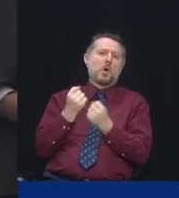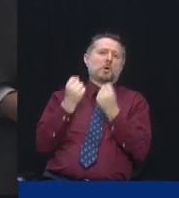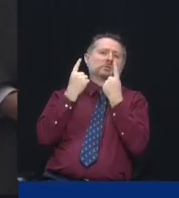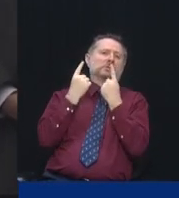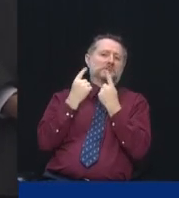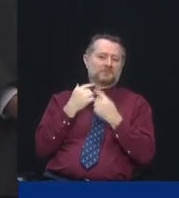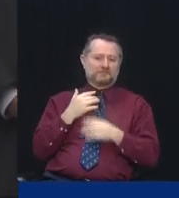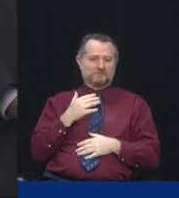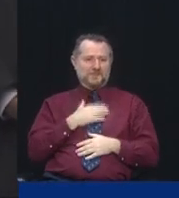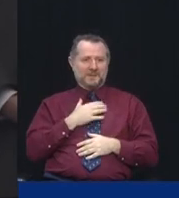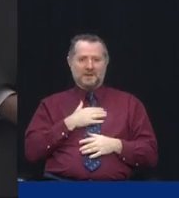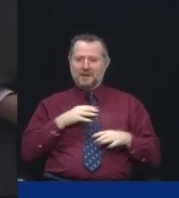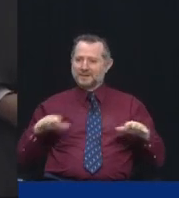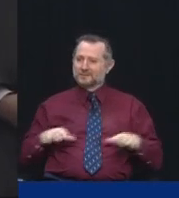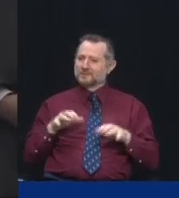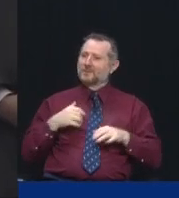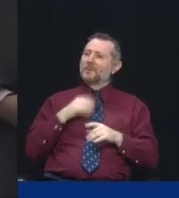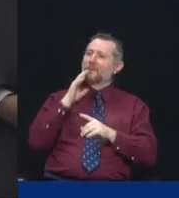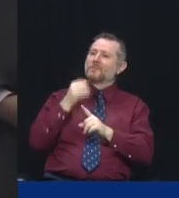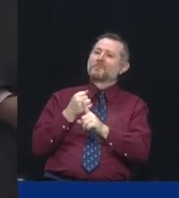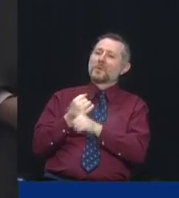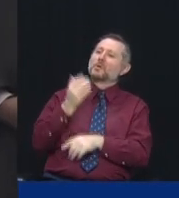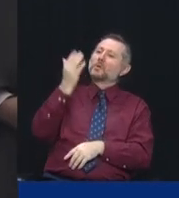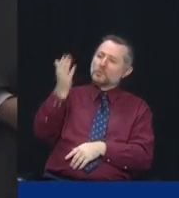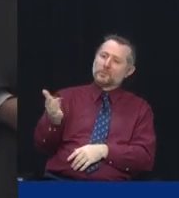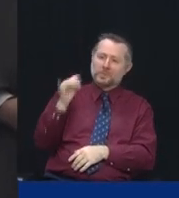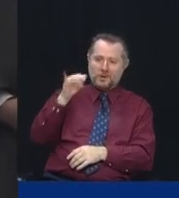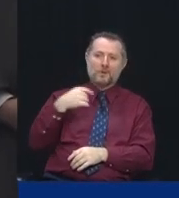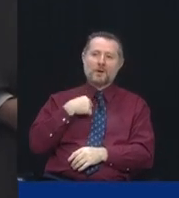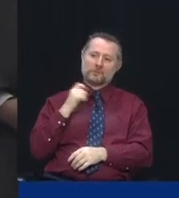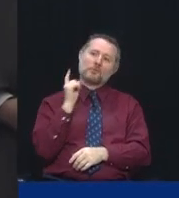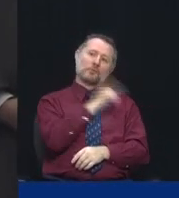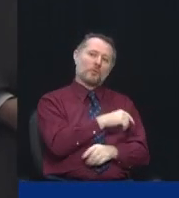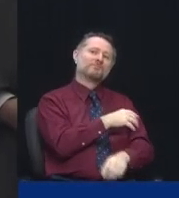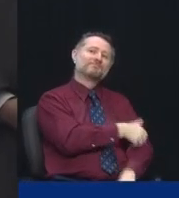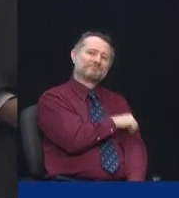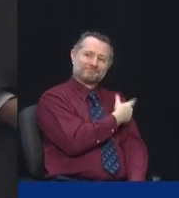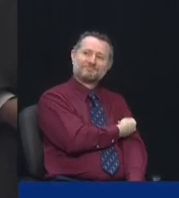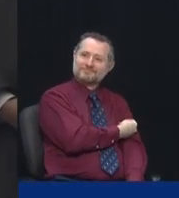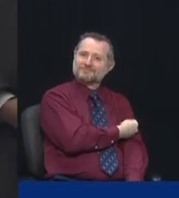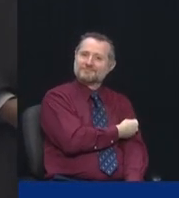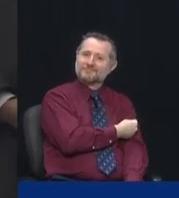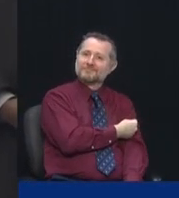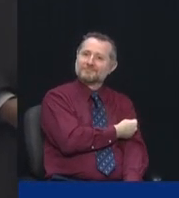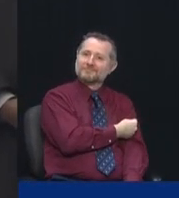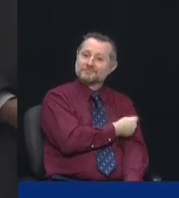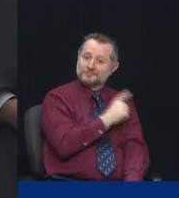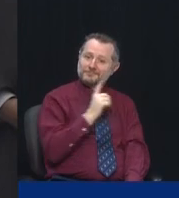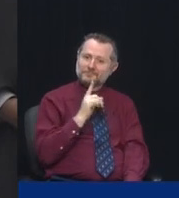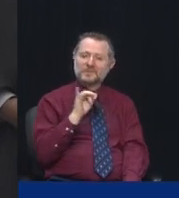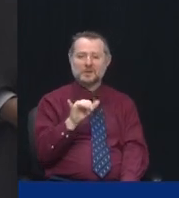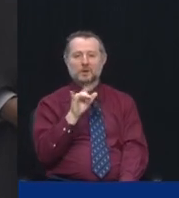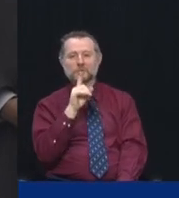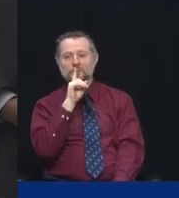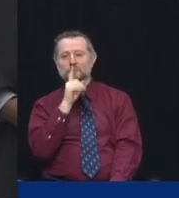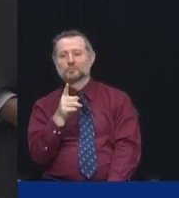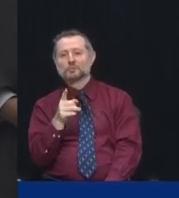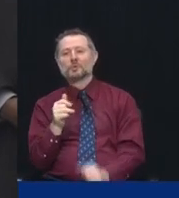my actions can affect you, that's why I took the vaccine. And that is true for every 16